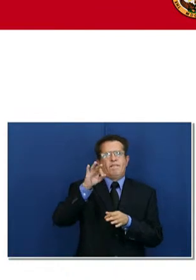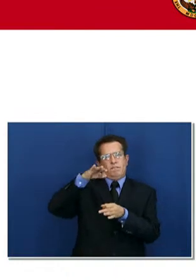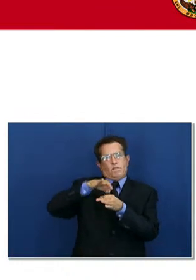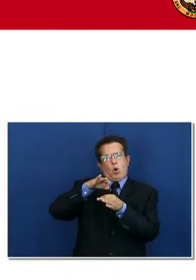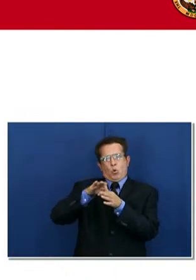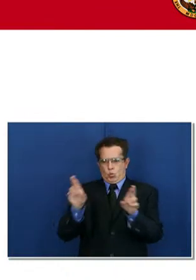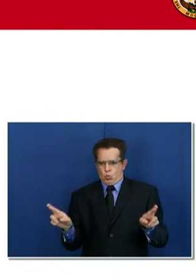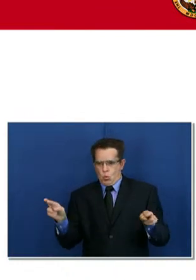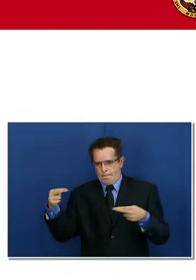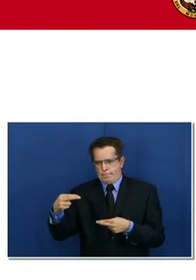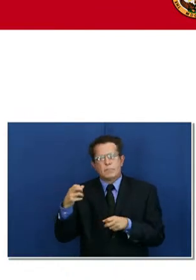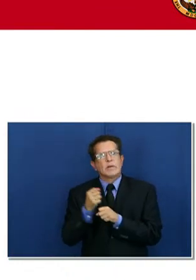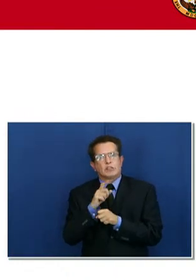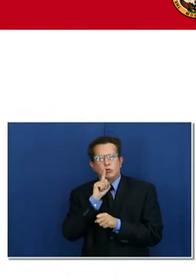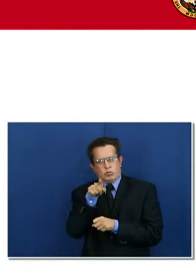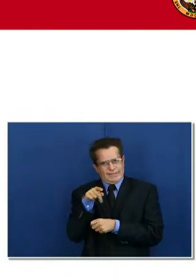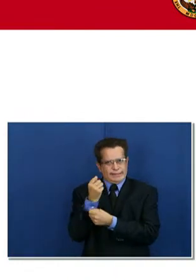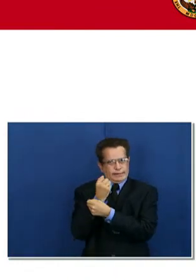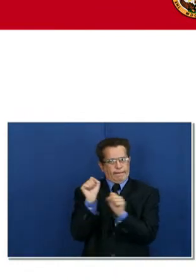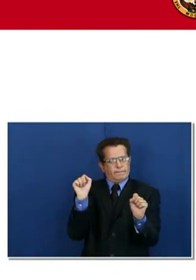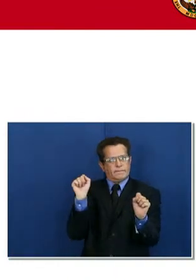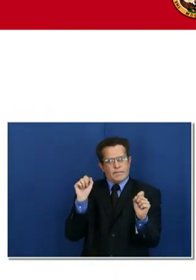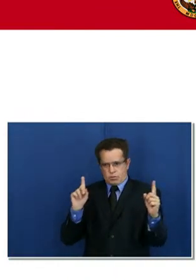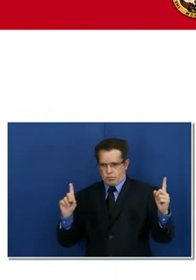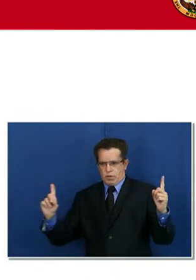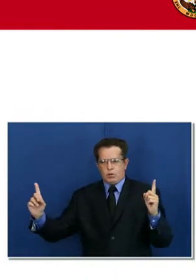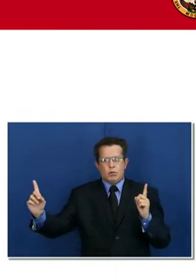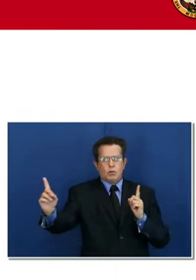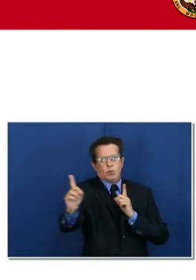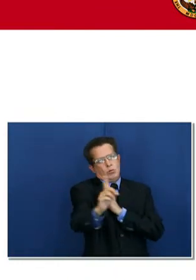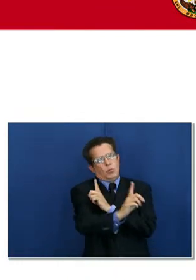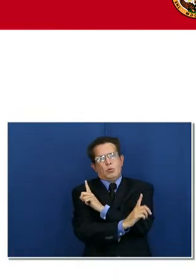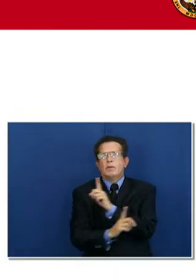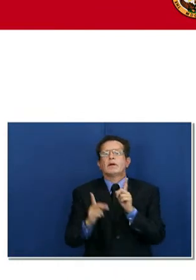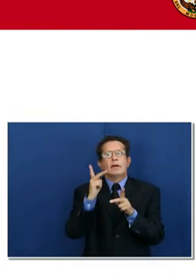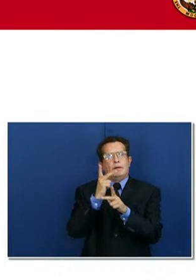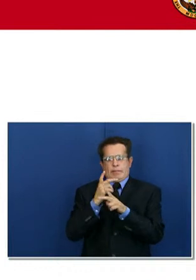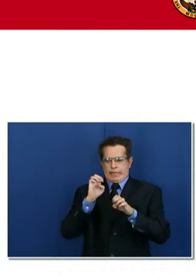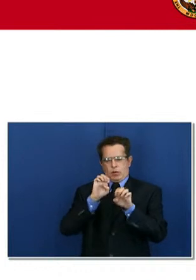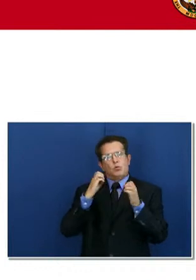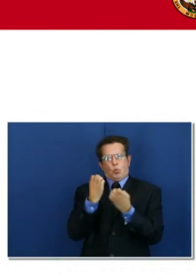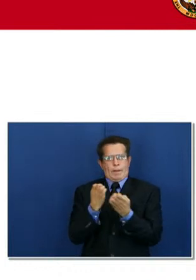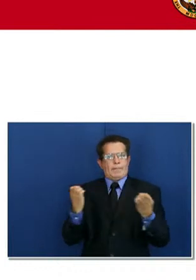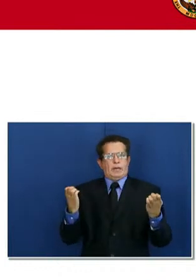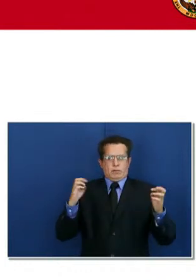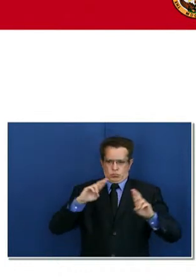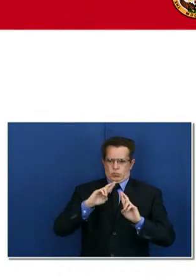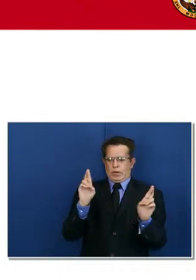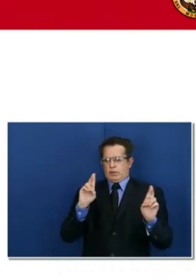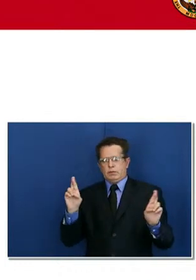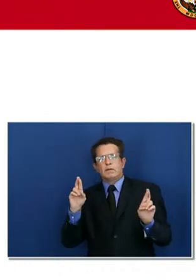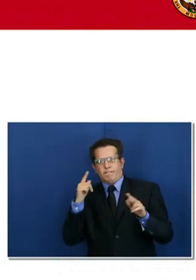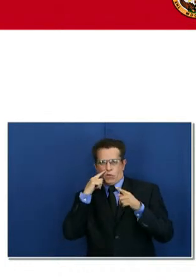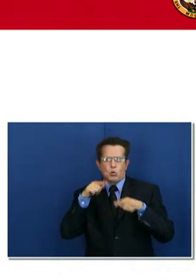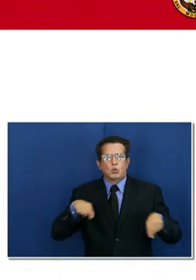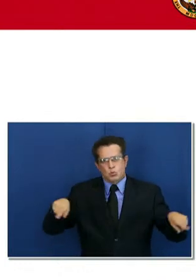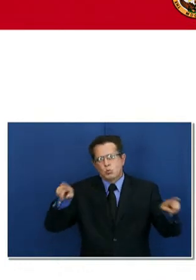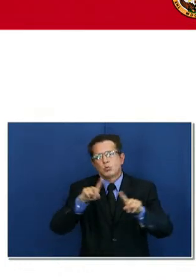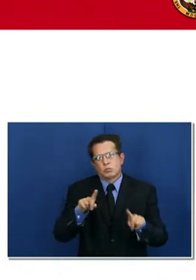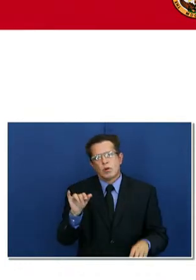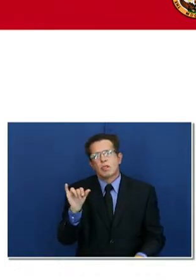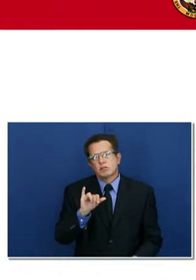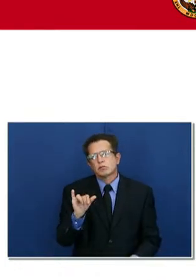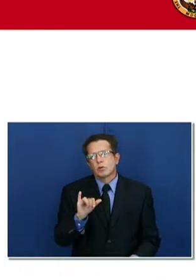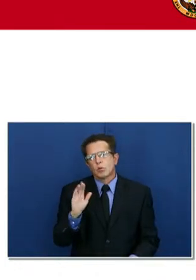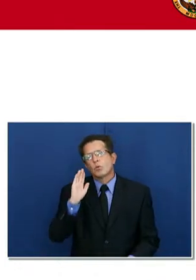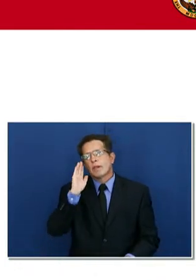voting room to ensure social distancing and to make sure that all of our personal protective equipment is laid out properly.